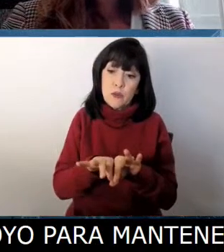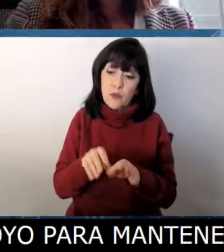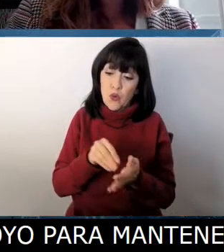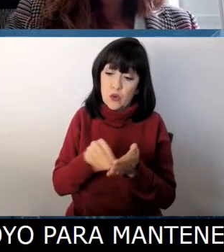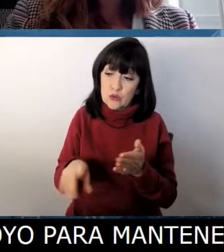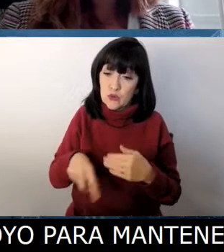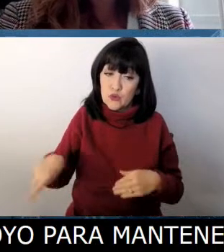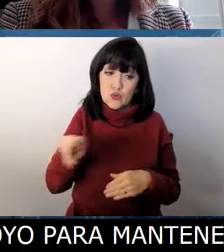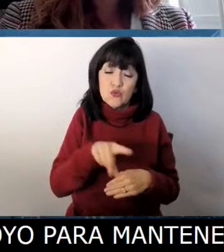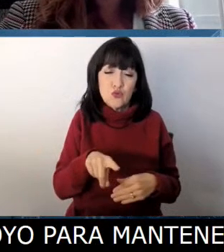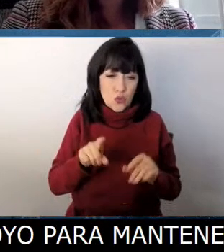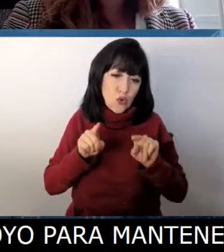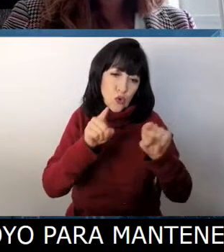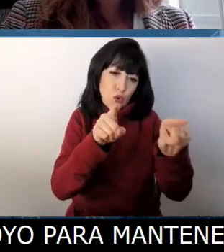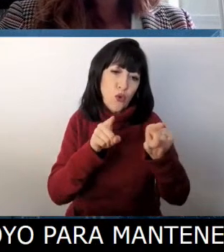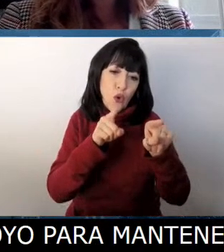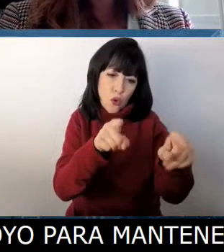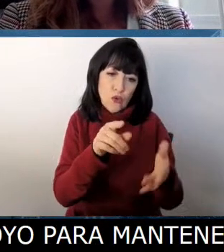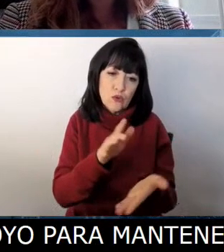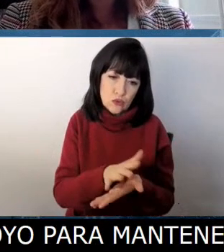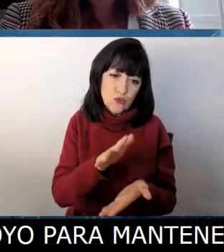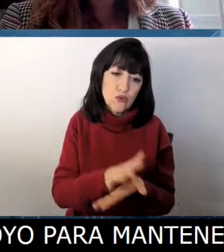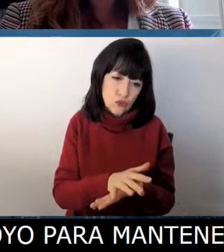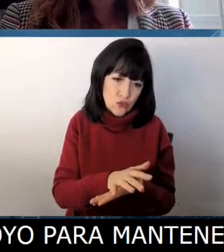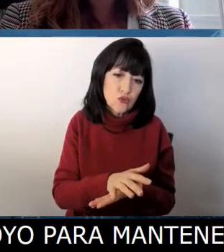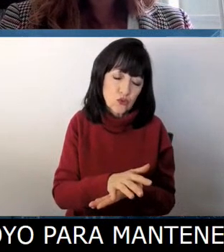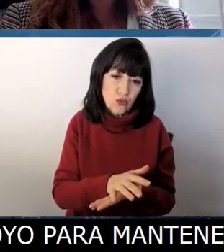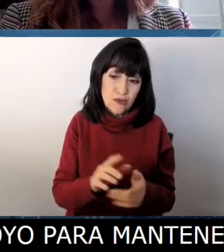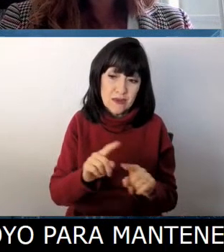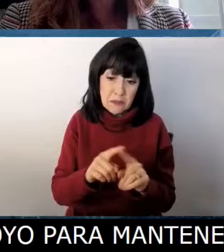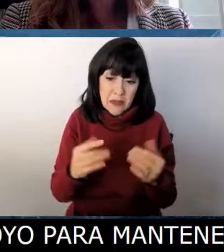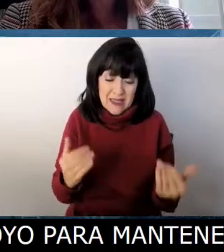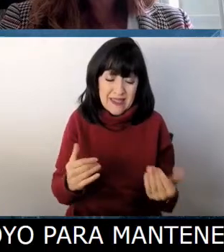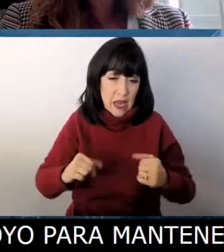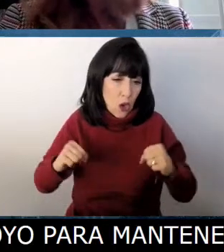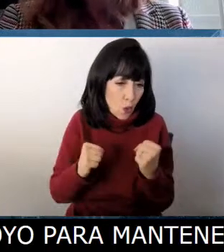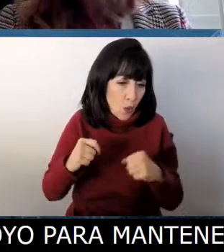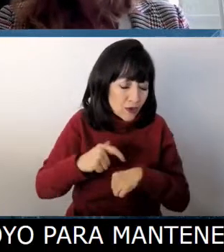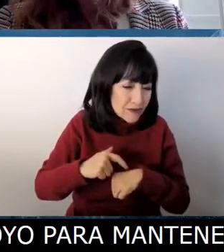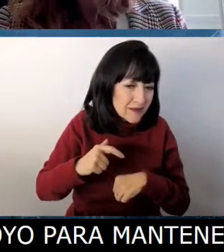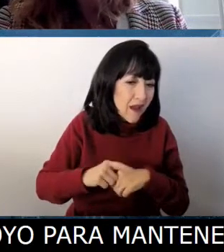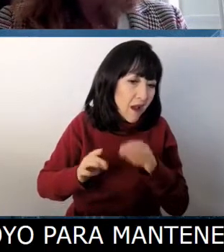thing during a winter surge like we're experiencing.